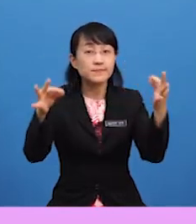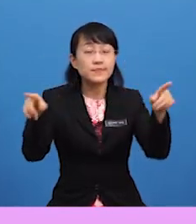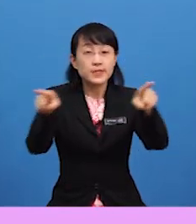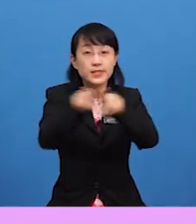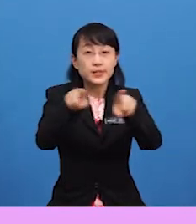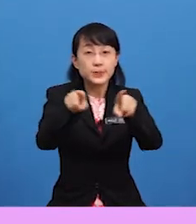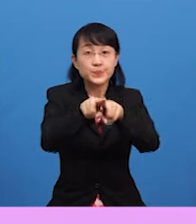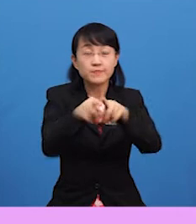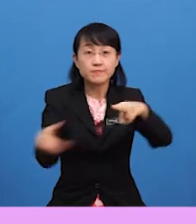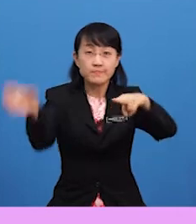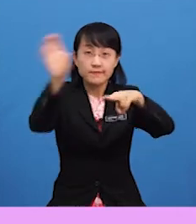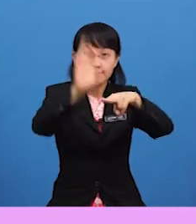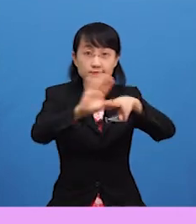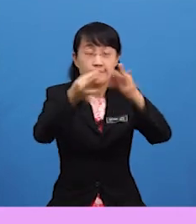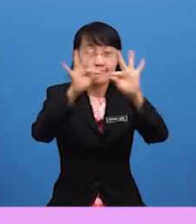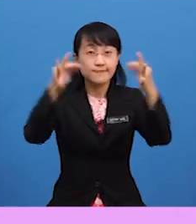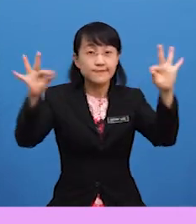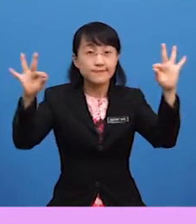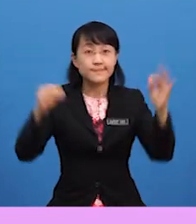to compound sentence.